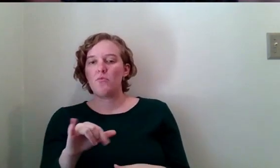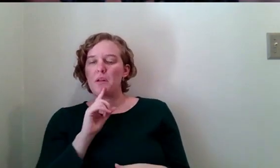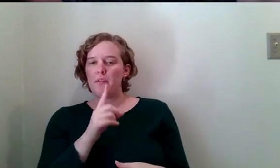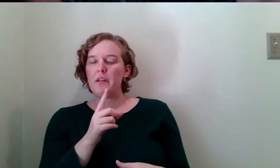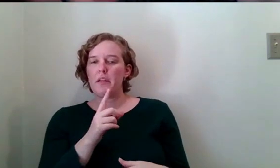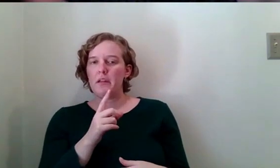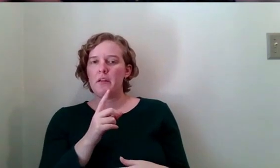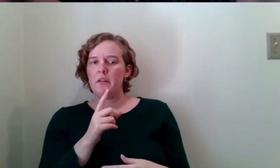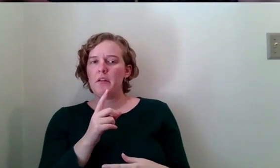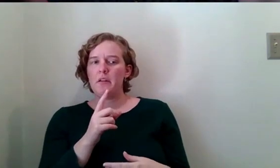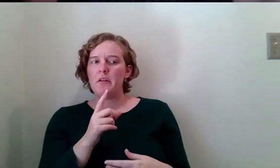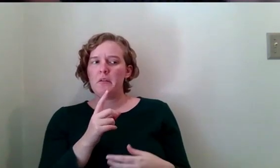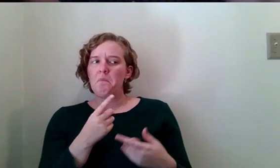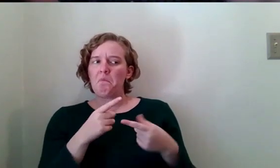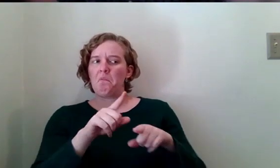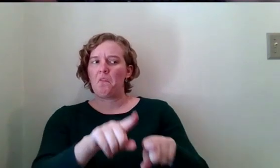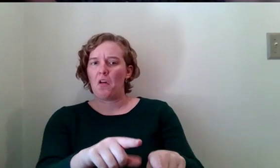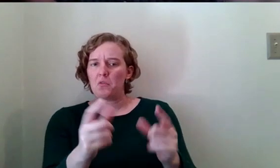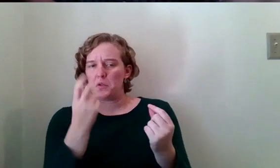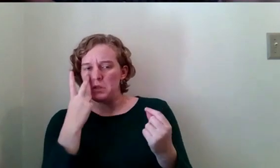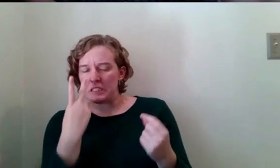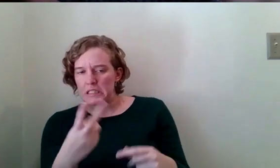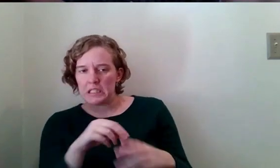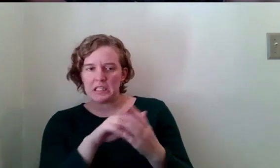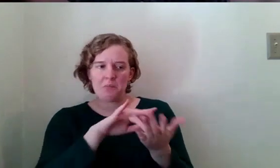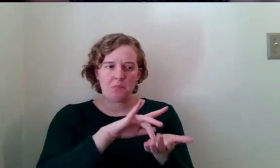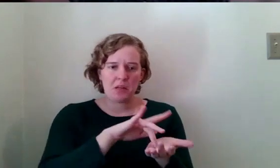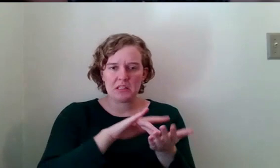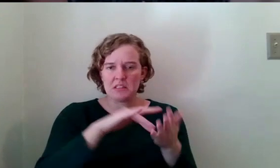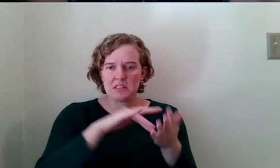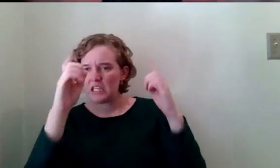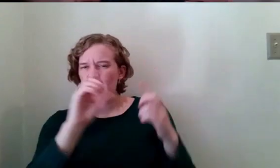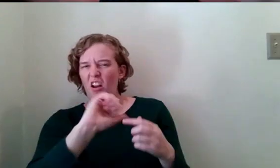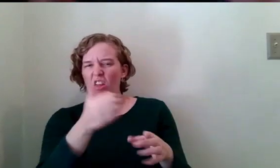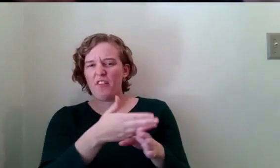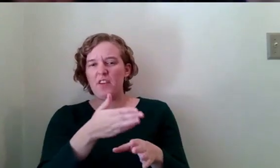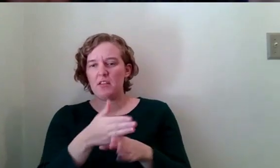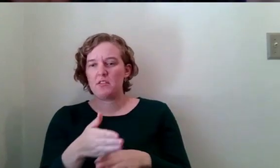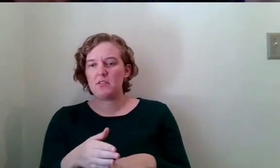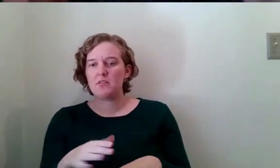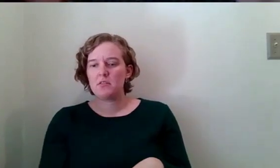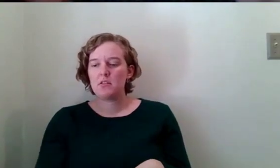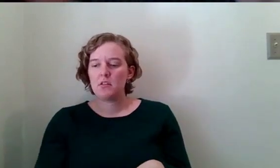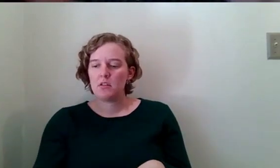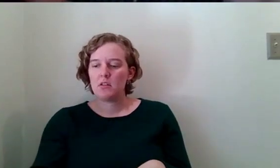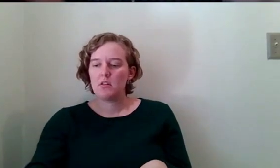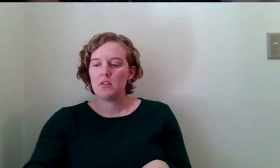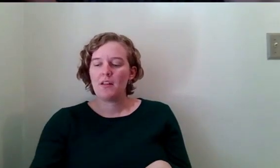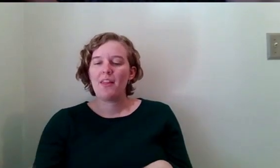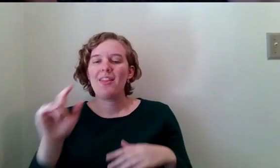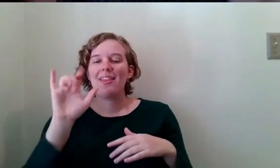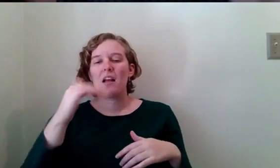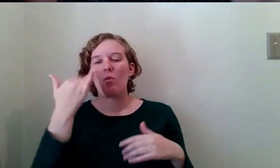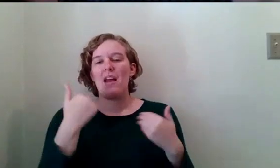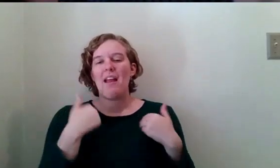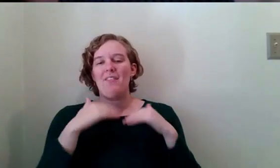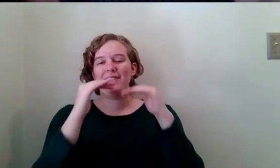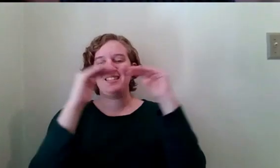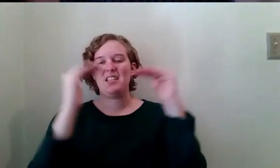what you observe in other fields like medicine and education and stuff like that. That's why the FDA has a tiered model,